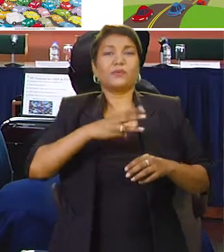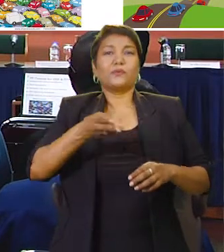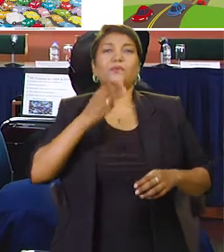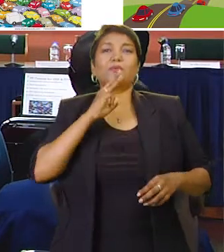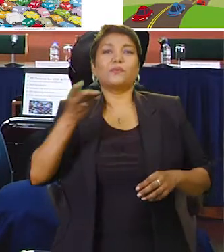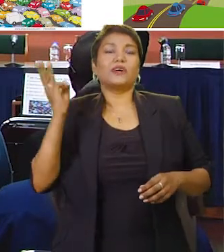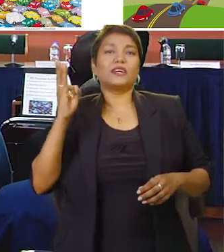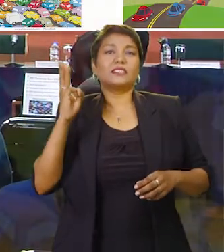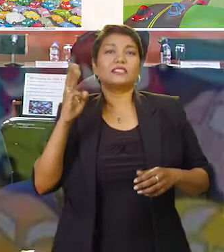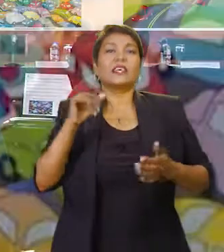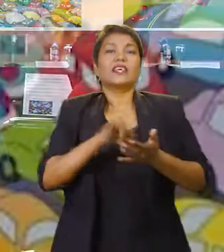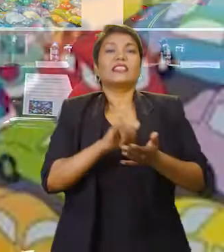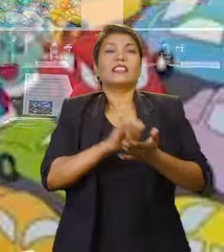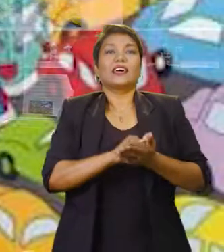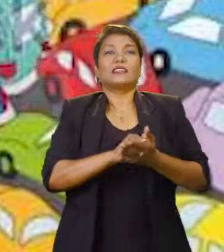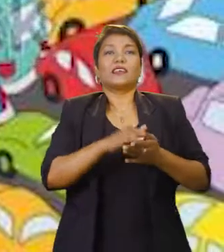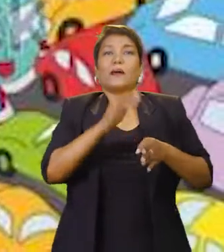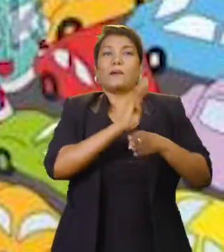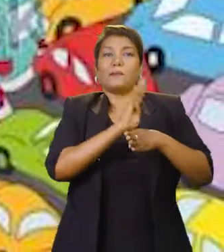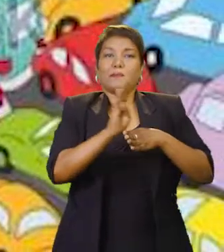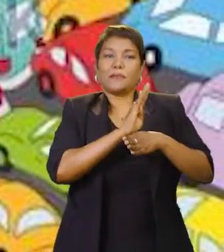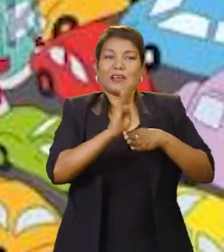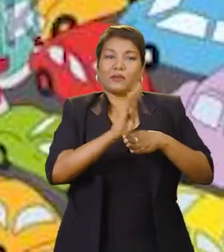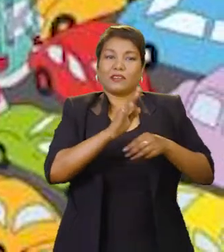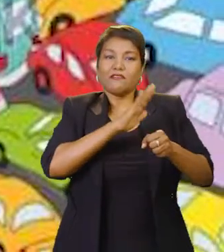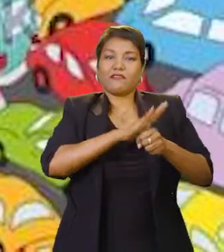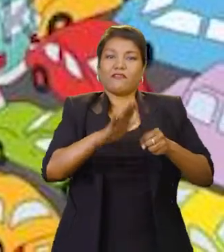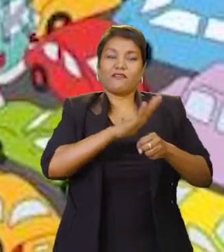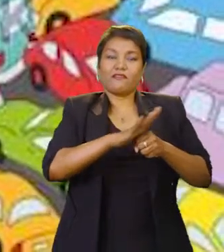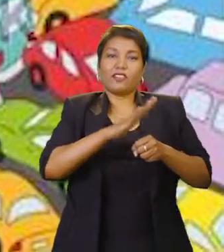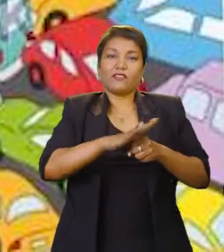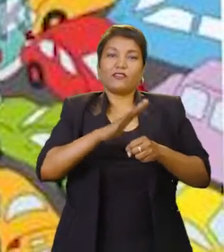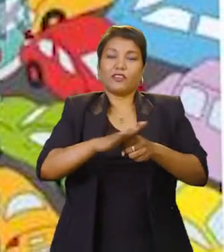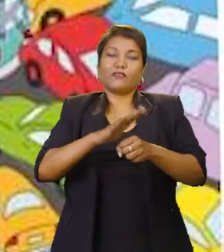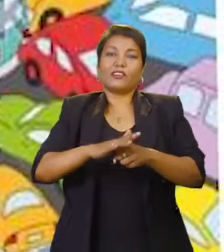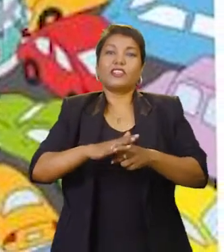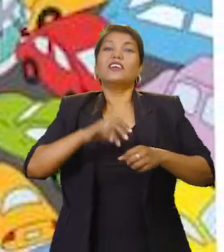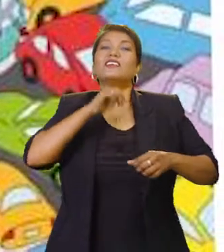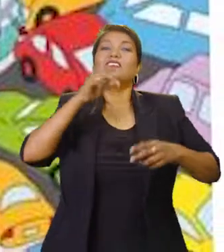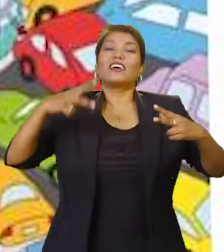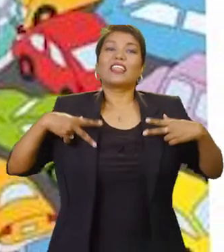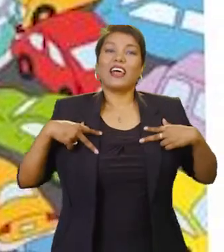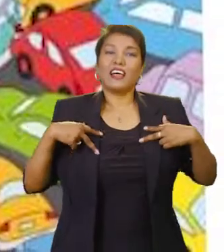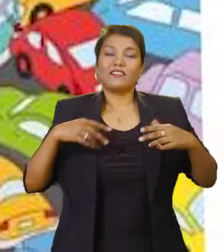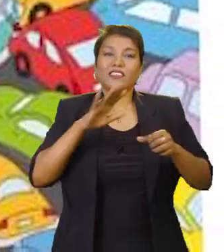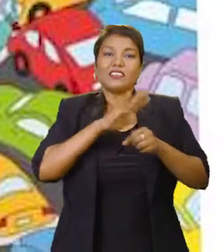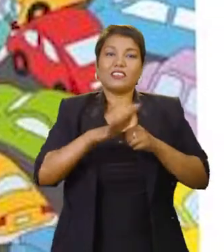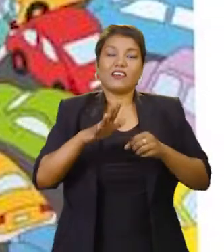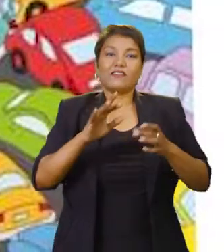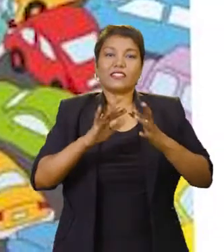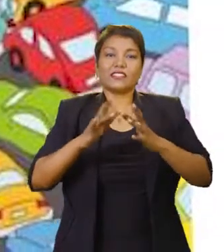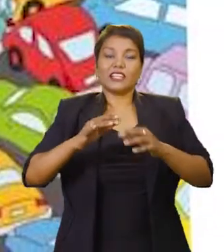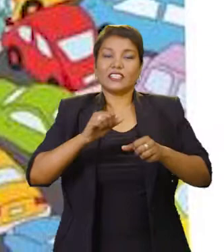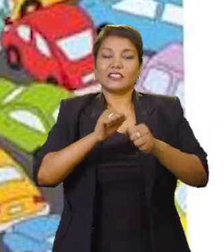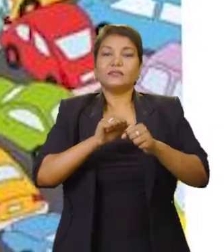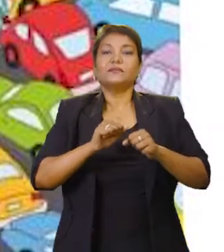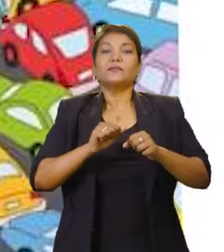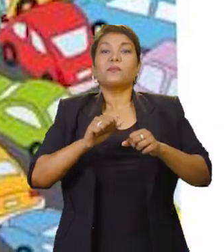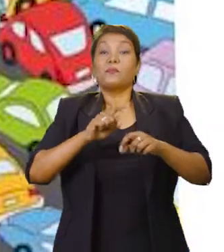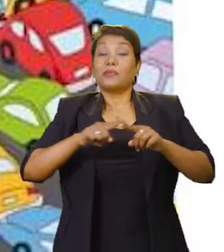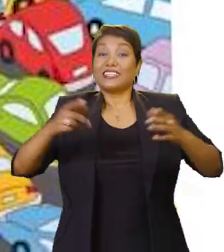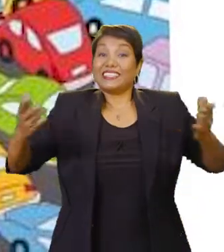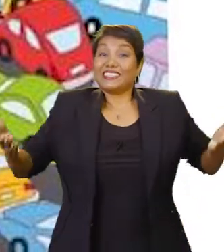nature of what is going on in the lower left. They talked about the fact that everything is so congested spectrally. But in reality, when you think